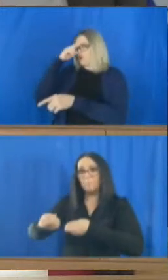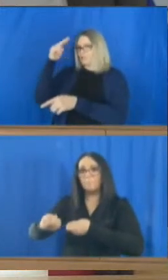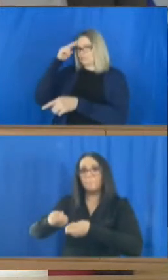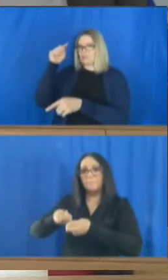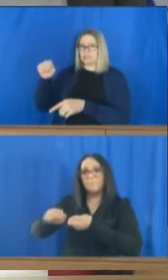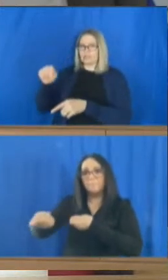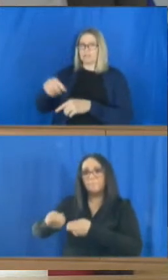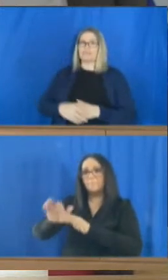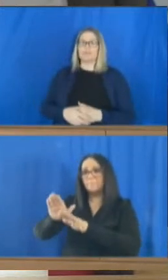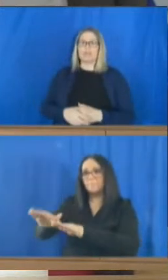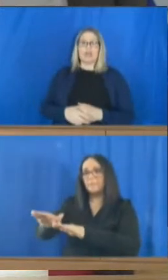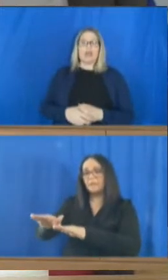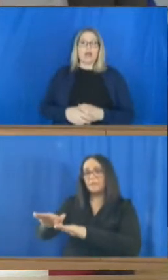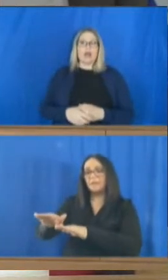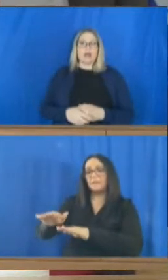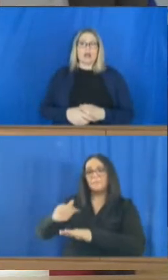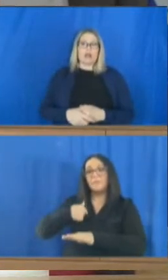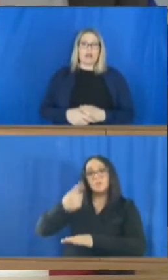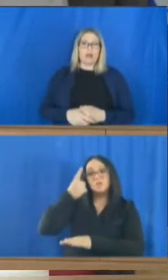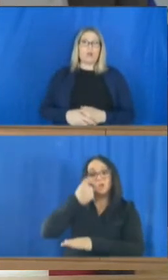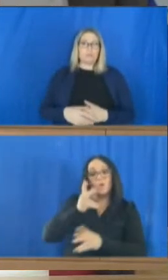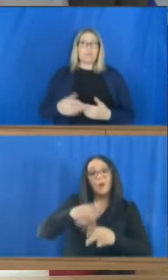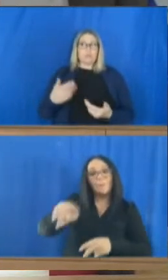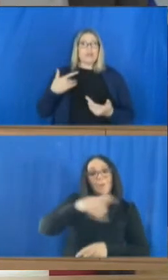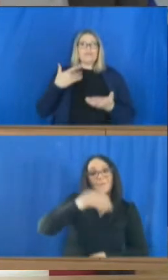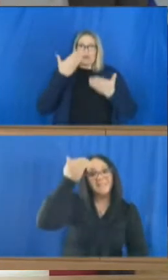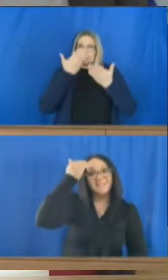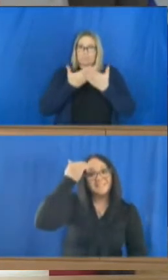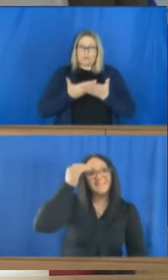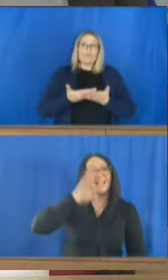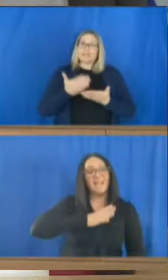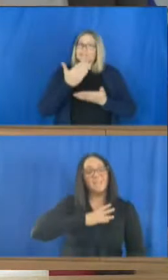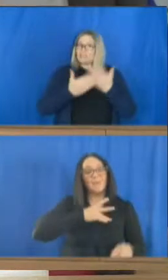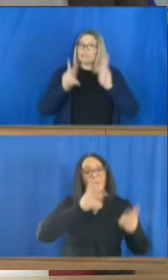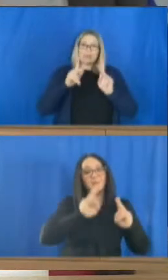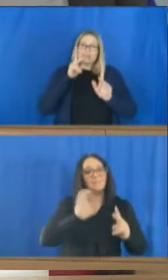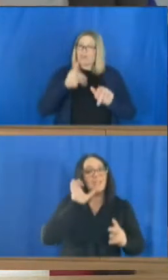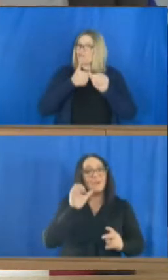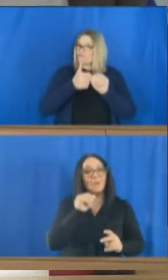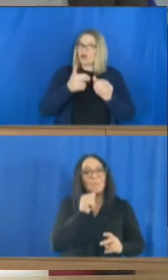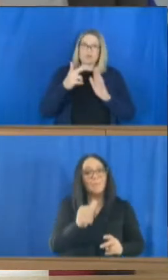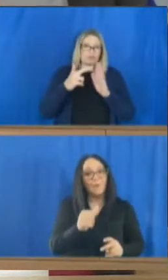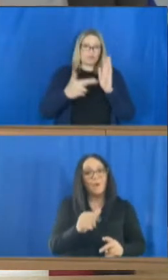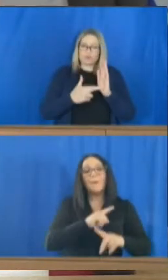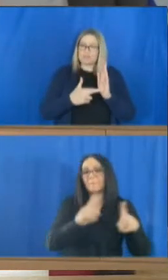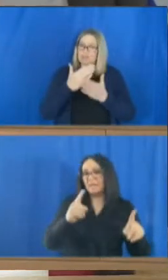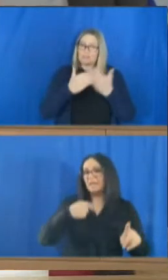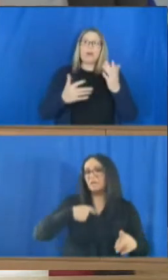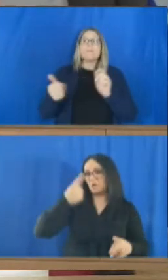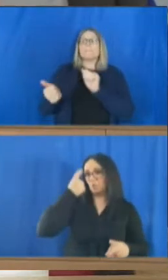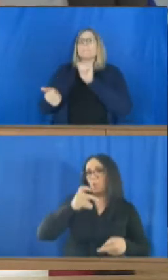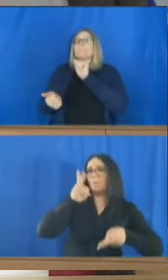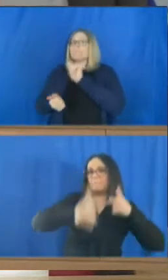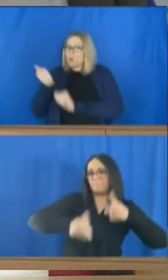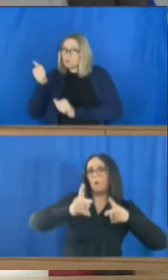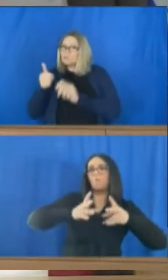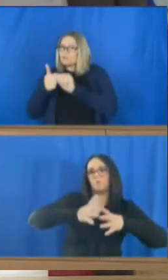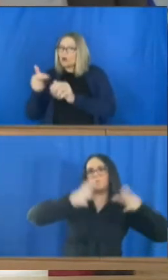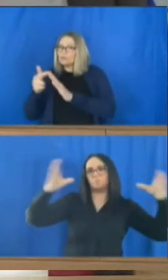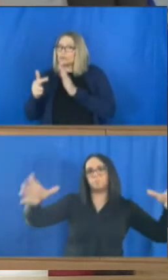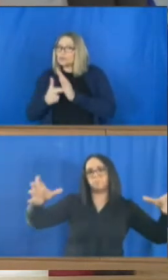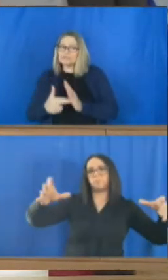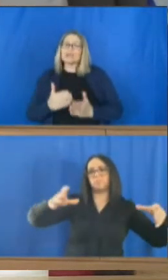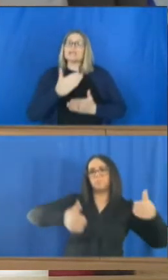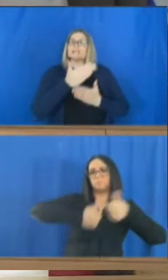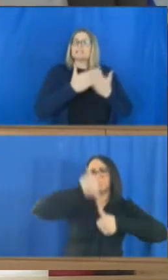say, more open defiance of late than we've seen in the past. So there've been a lot of people that have been